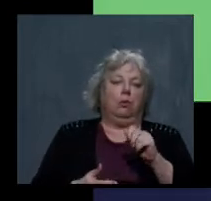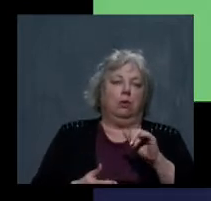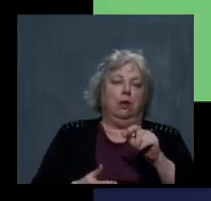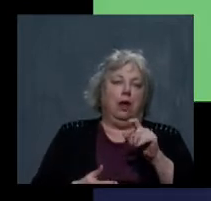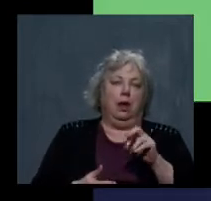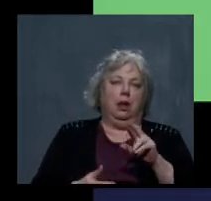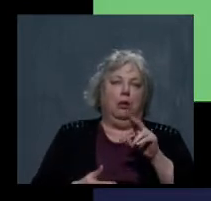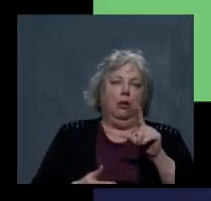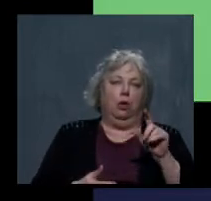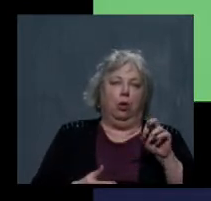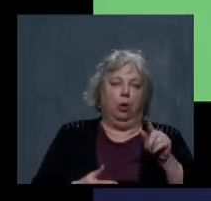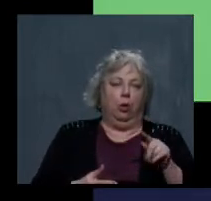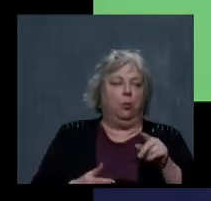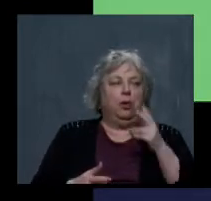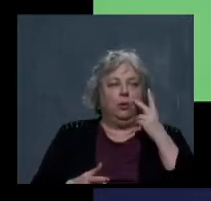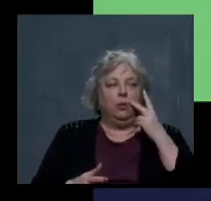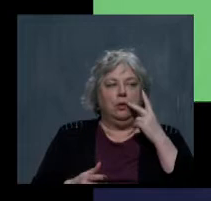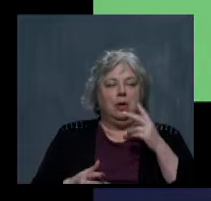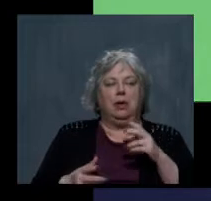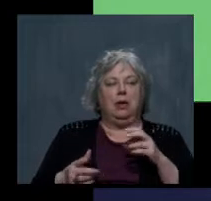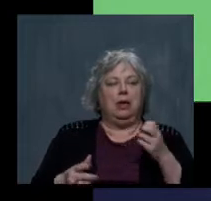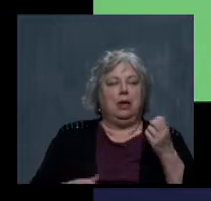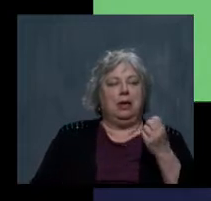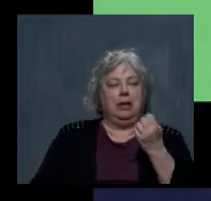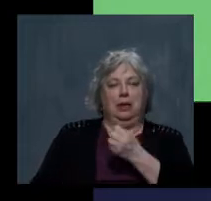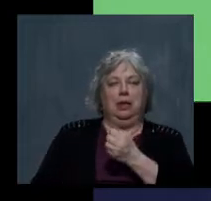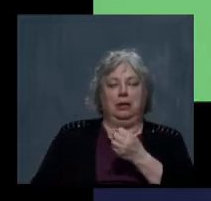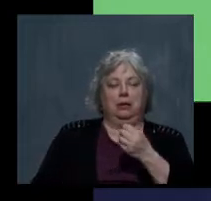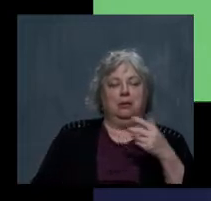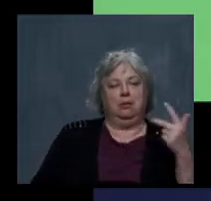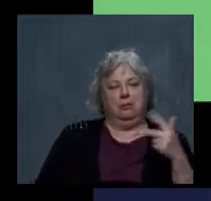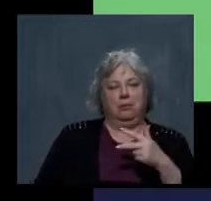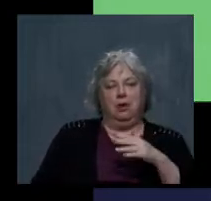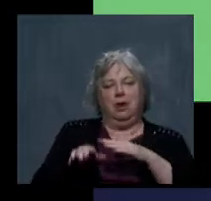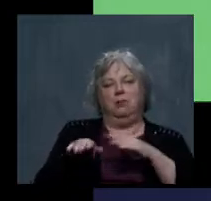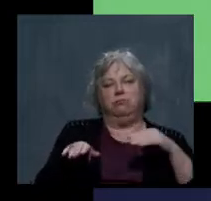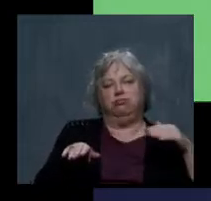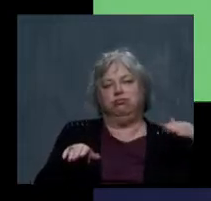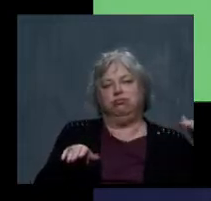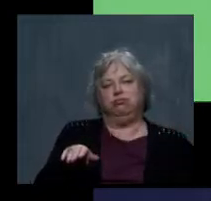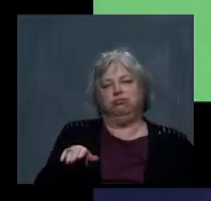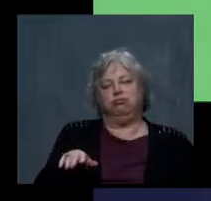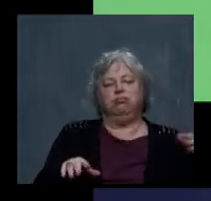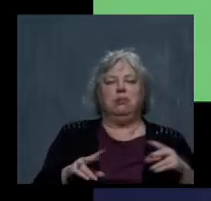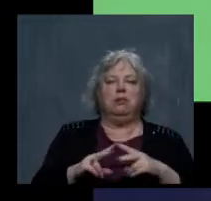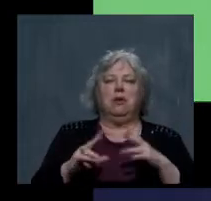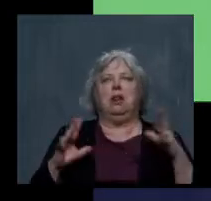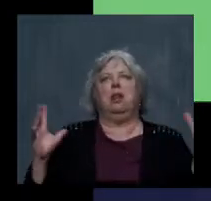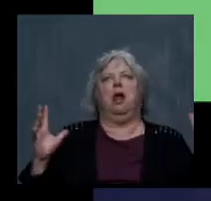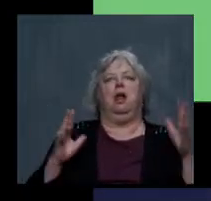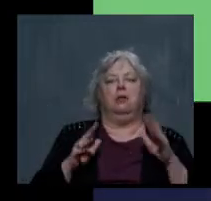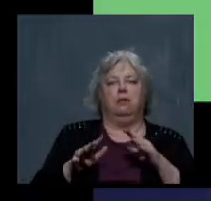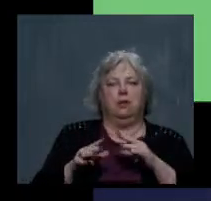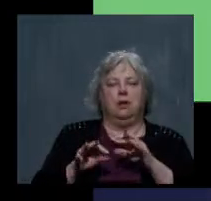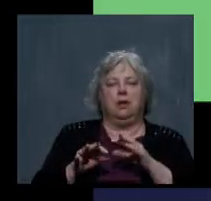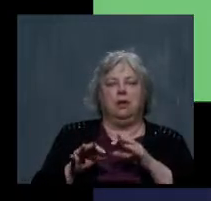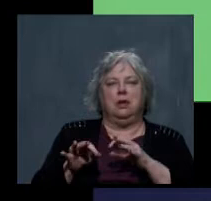you see the eastbound traffic during morning is going to be basically, you know, experiencing a lot of delay.